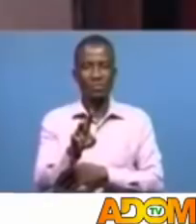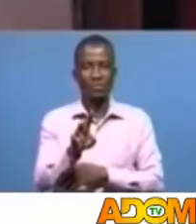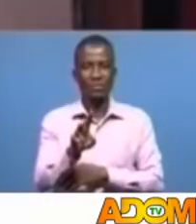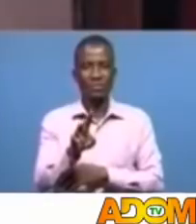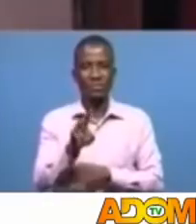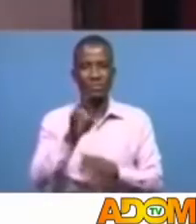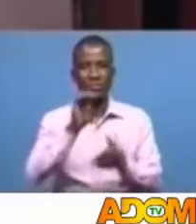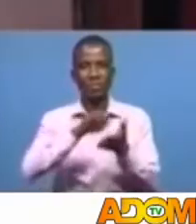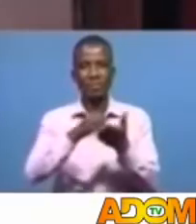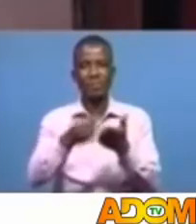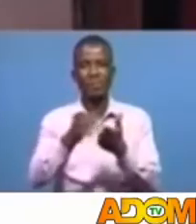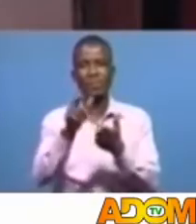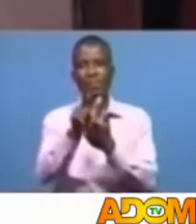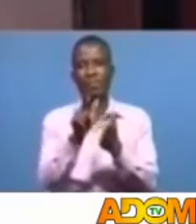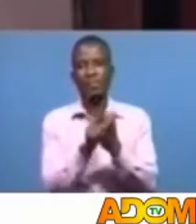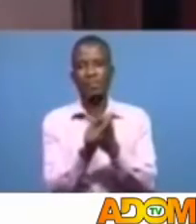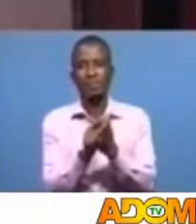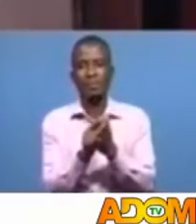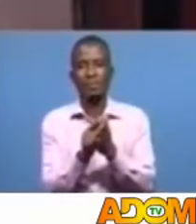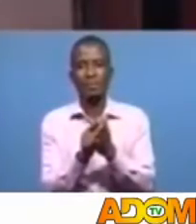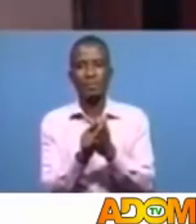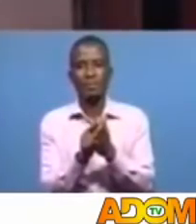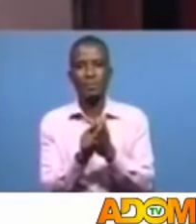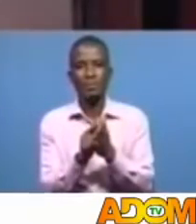of the Evidence Act.